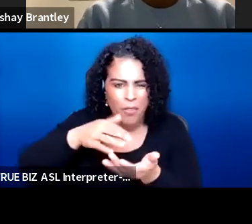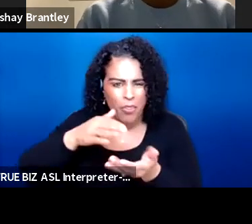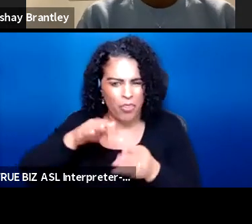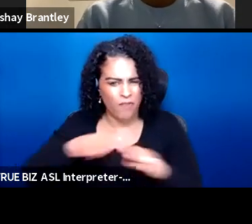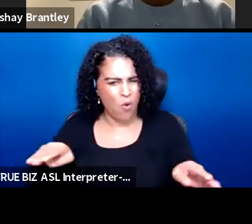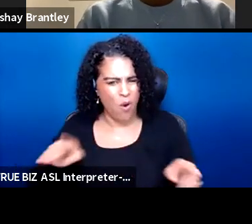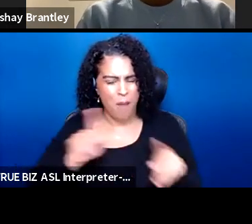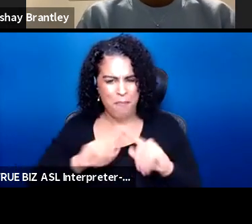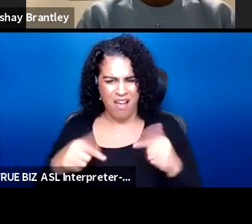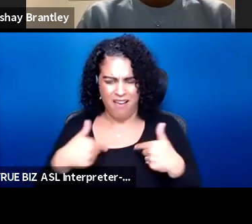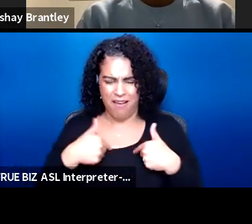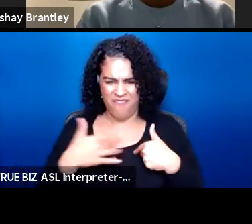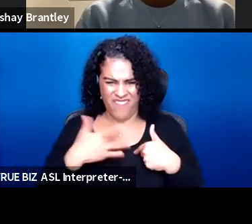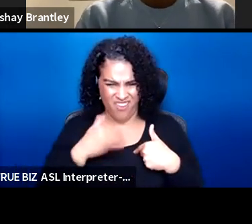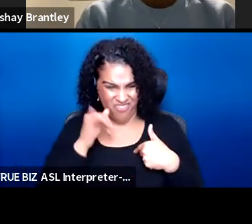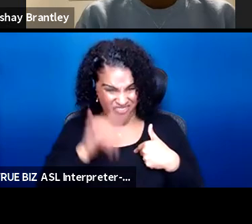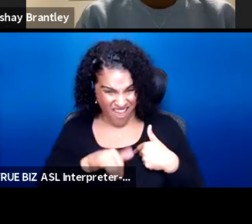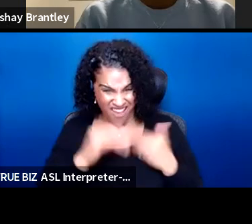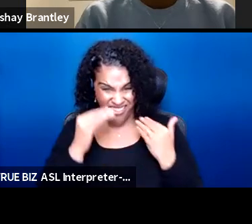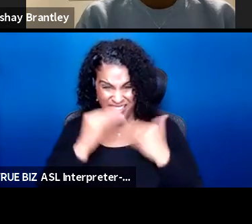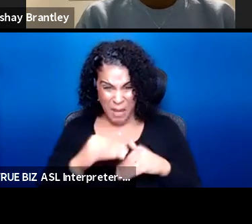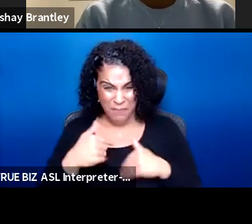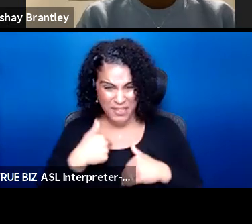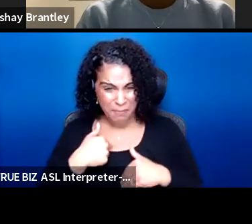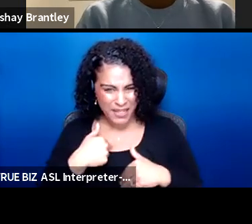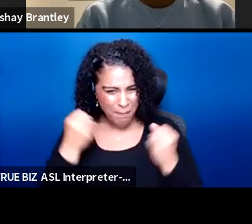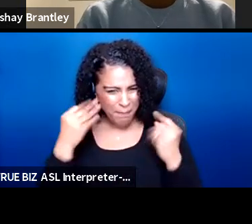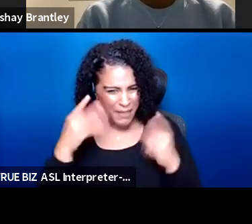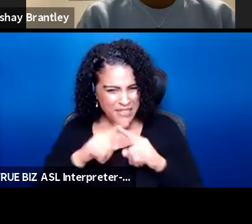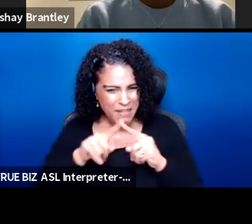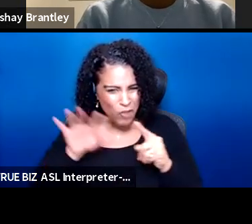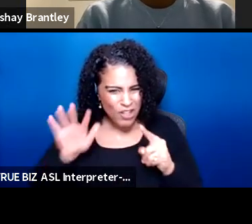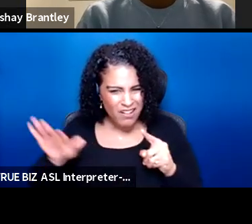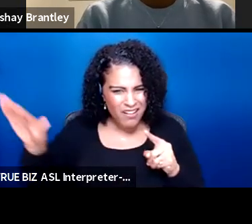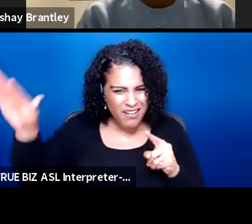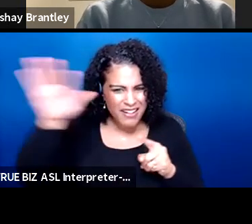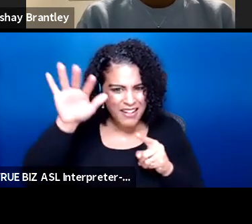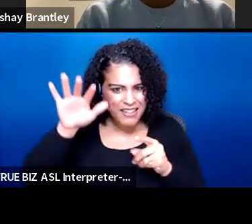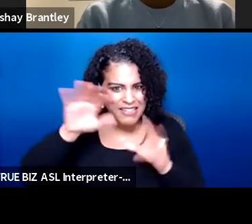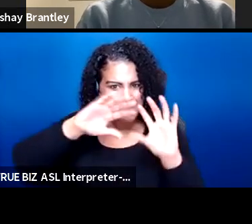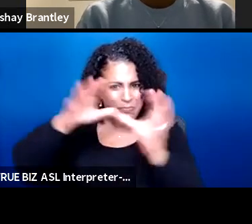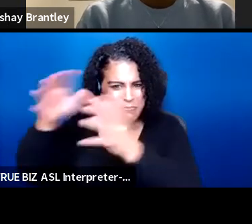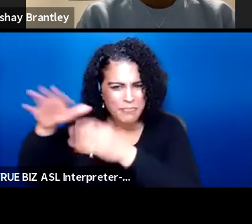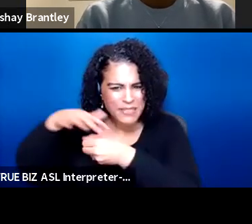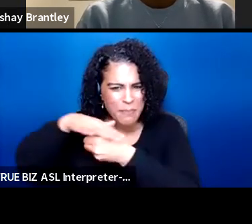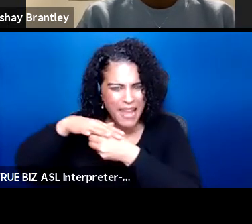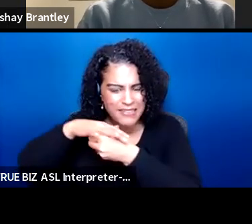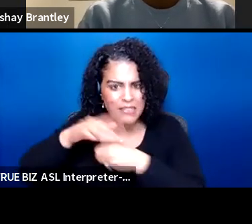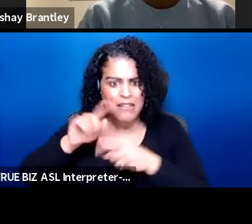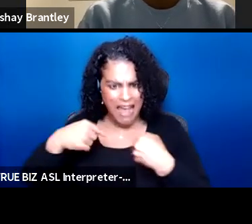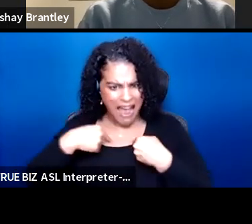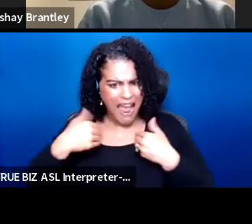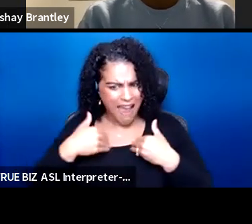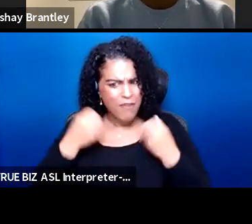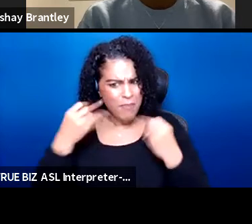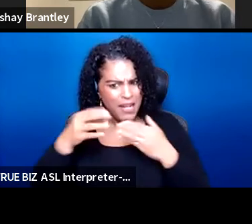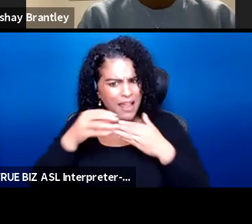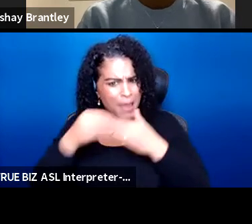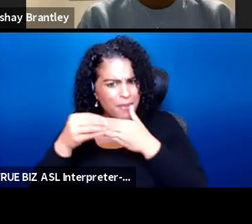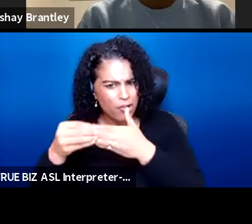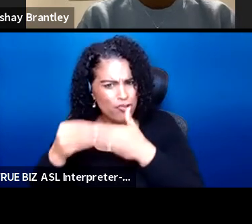felt so limited in a lot of spaces. And I realized I had more leadership abilities that I could